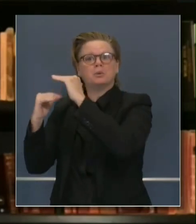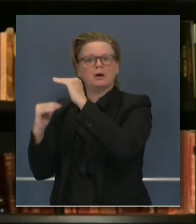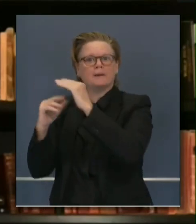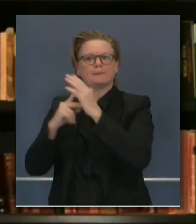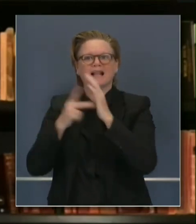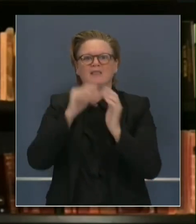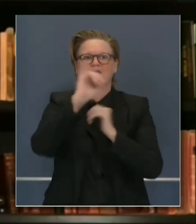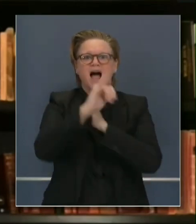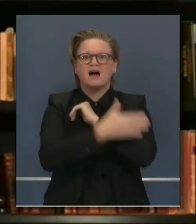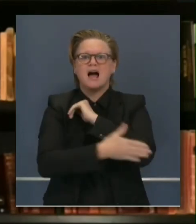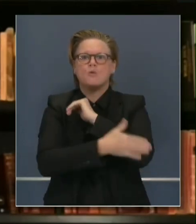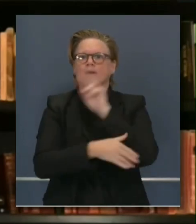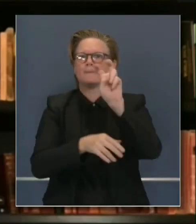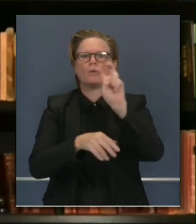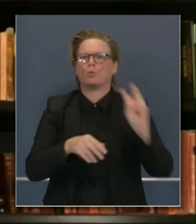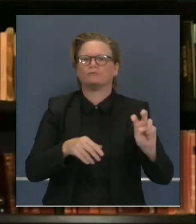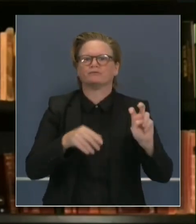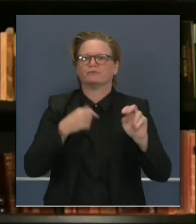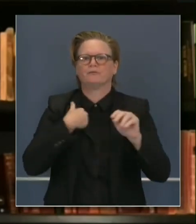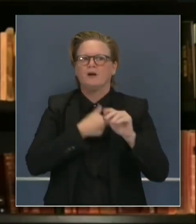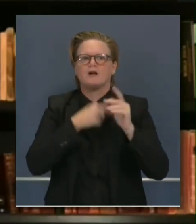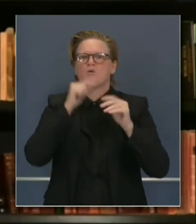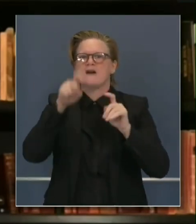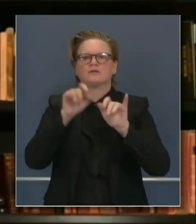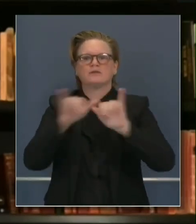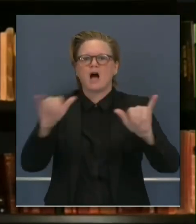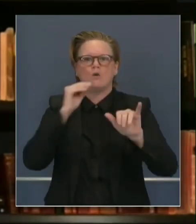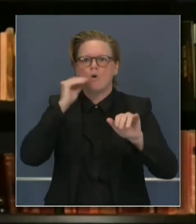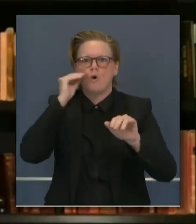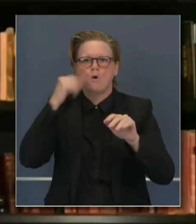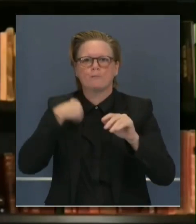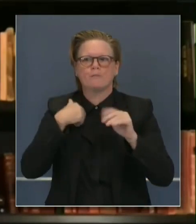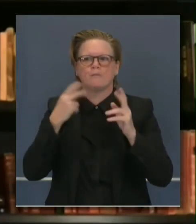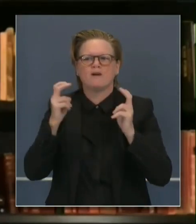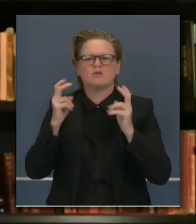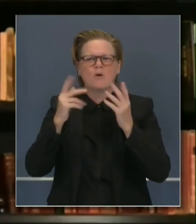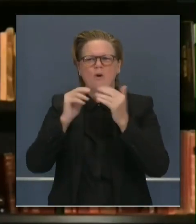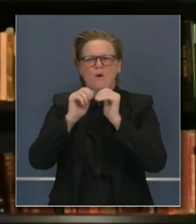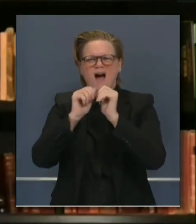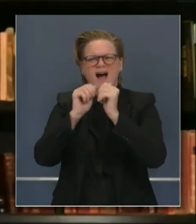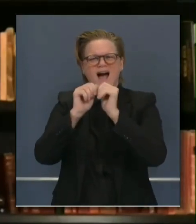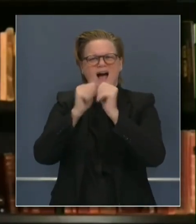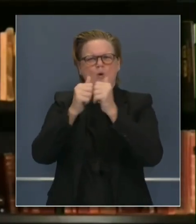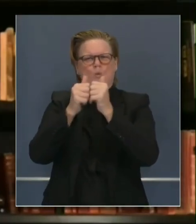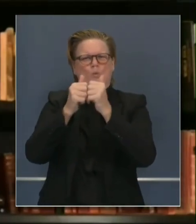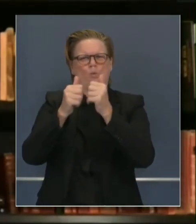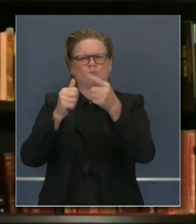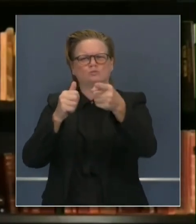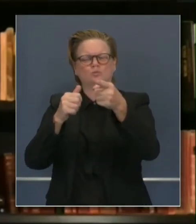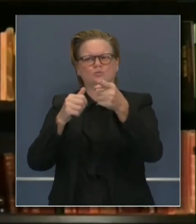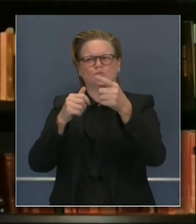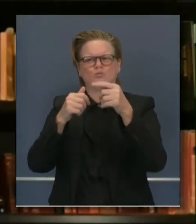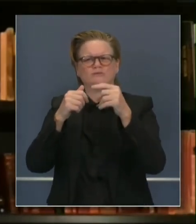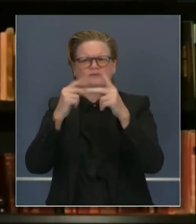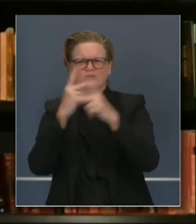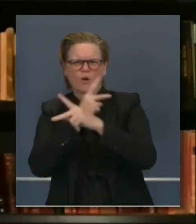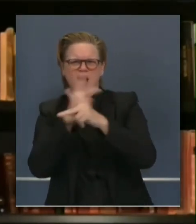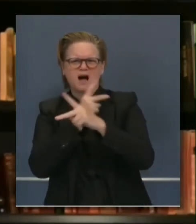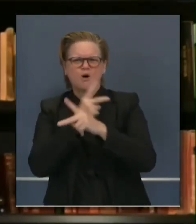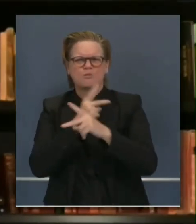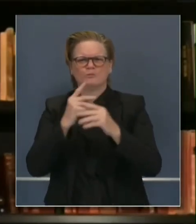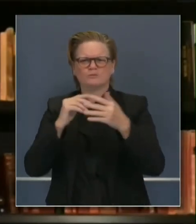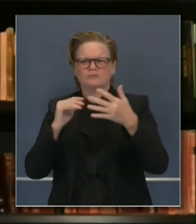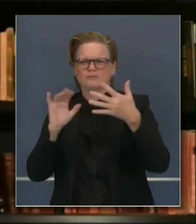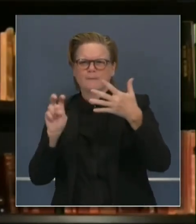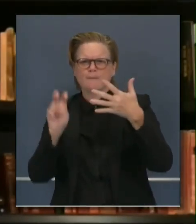ICU capacity dips below 15% again, can regions go back onto the list afterwards? Yeah, no, I appreciate it. Thank you for